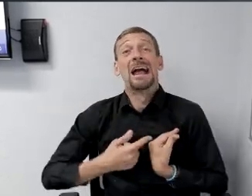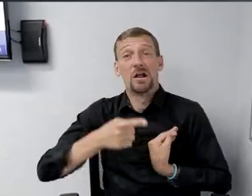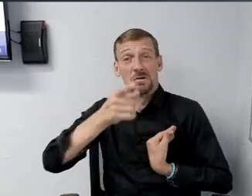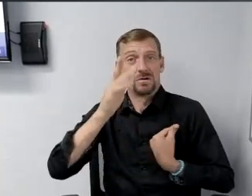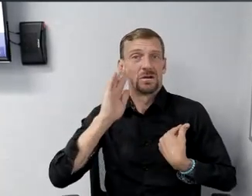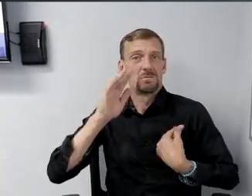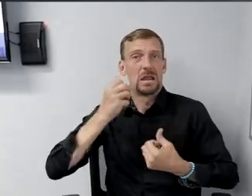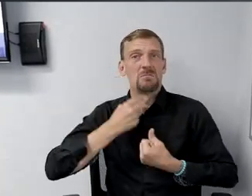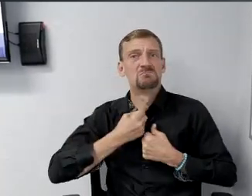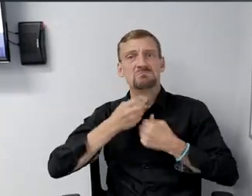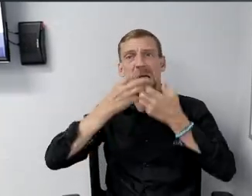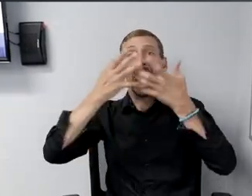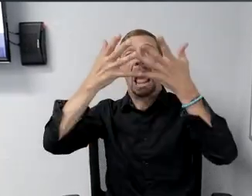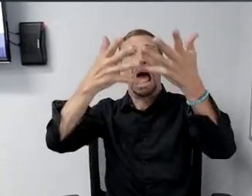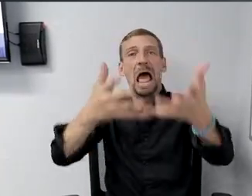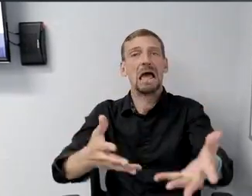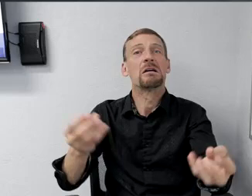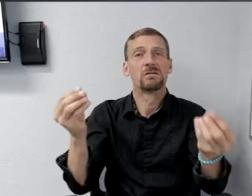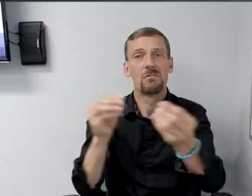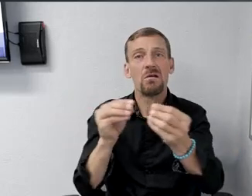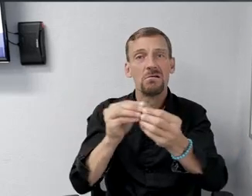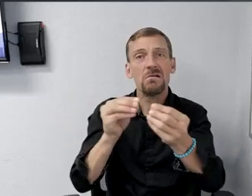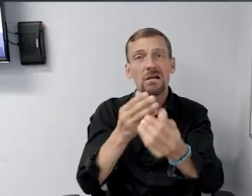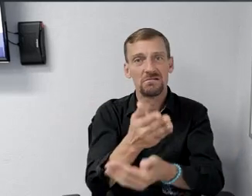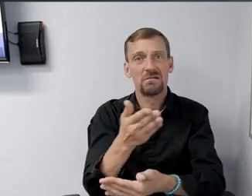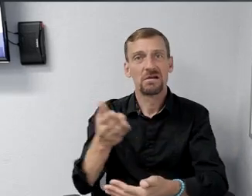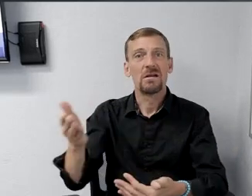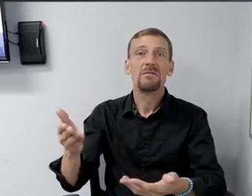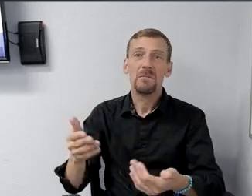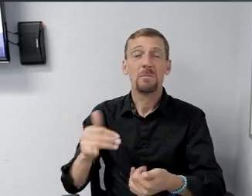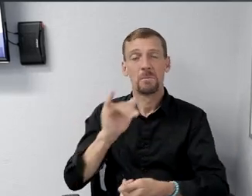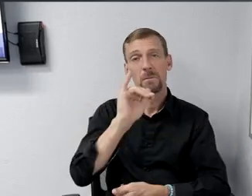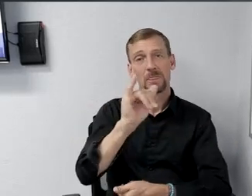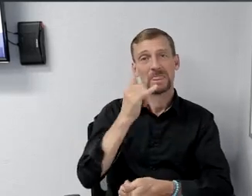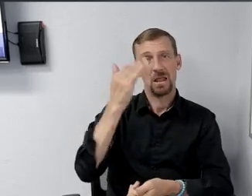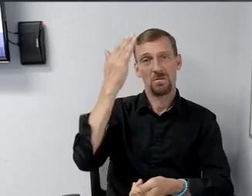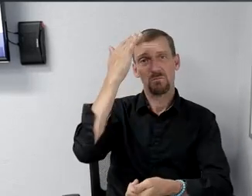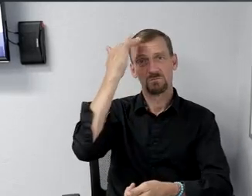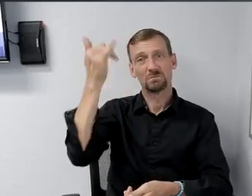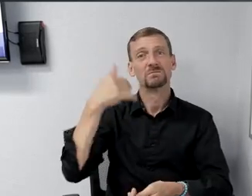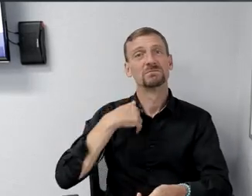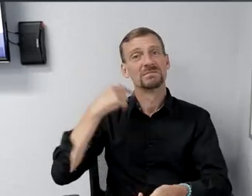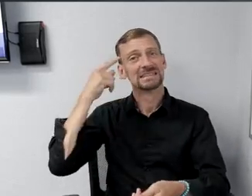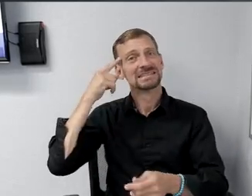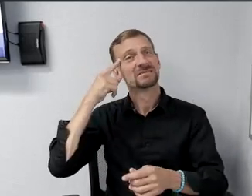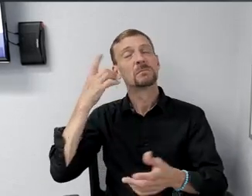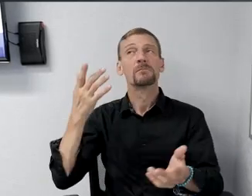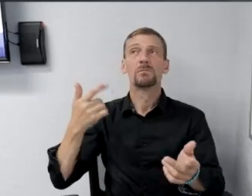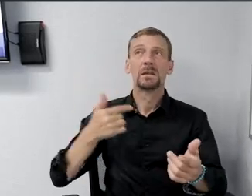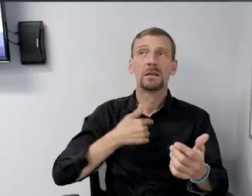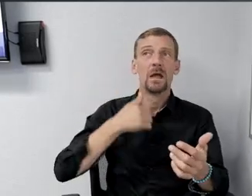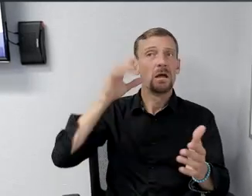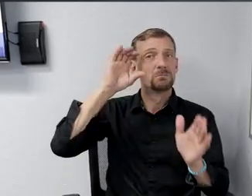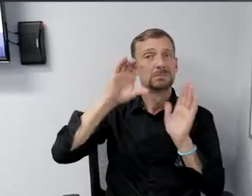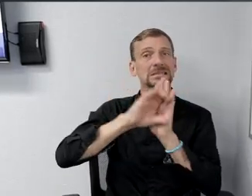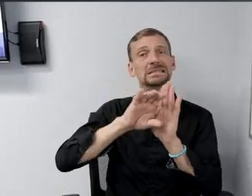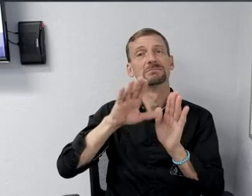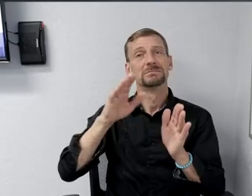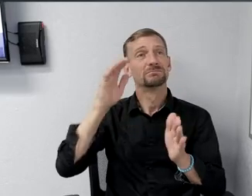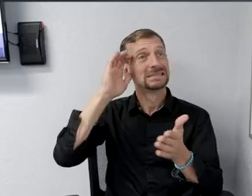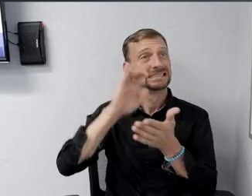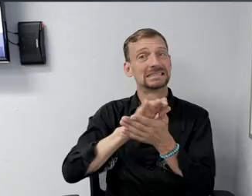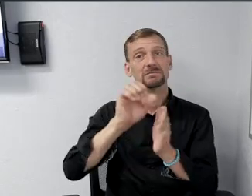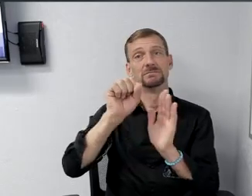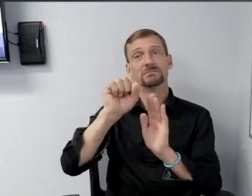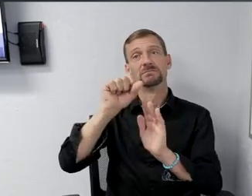expel more stuff. So, and that's why I think the state. I believe gyms will